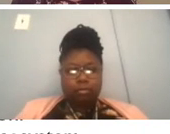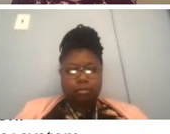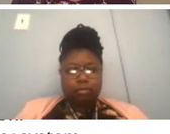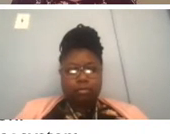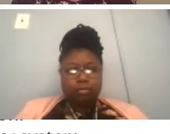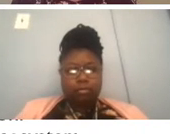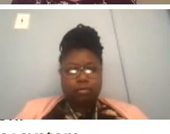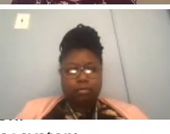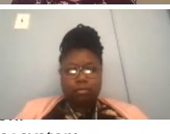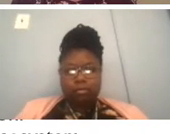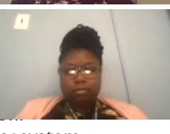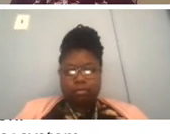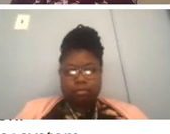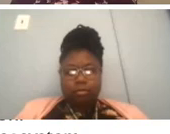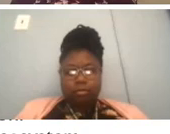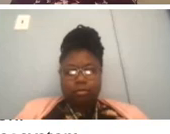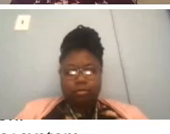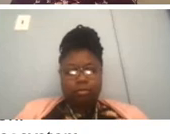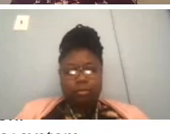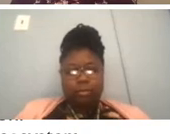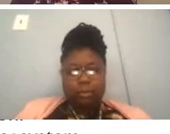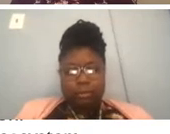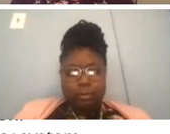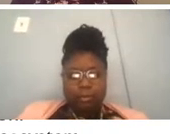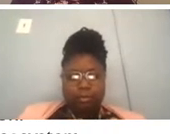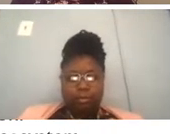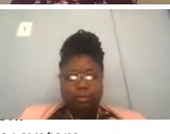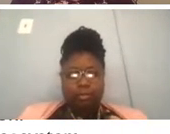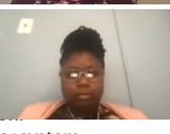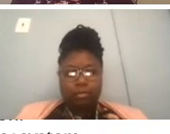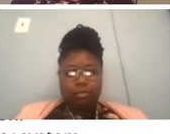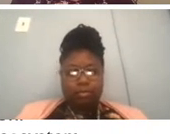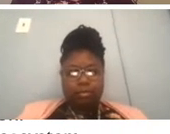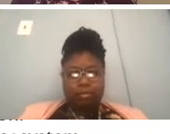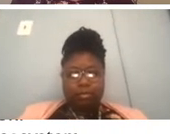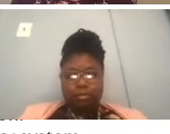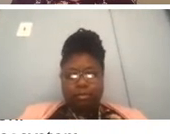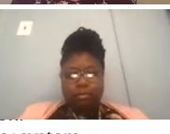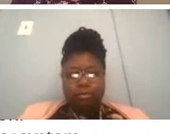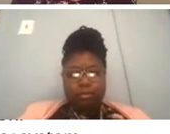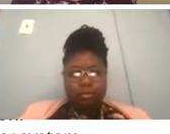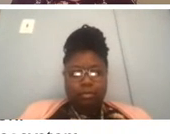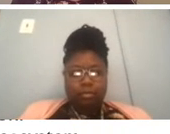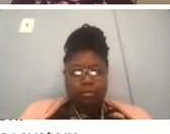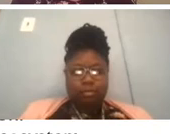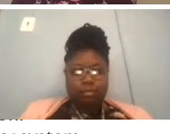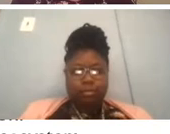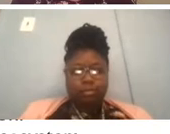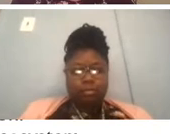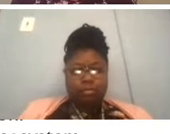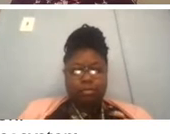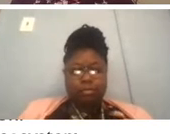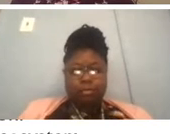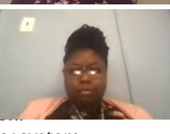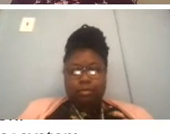on which to lay their eggs upon. Monarch butterflies are an important part of the ecosystem because they provide food sources for other